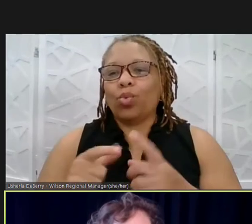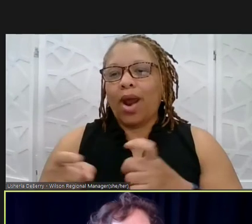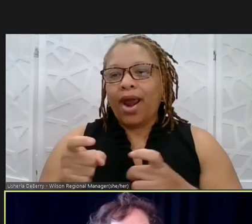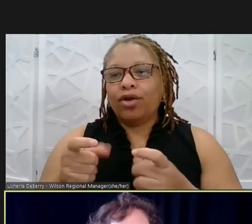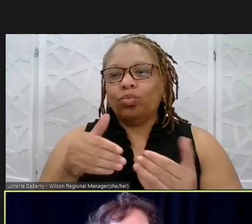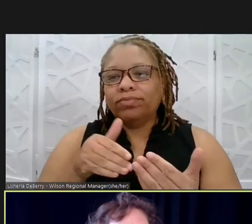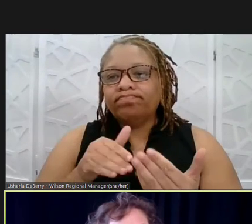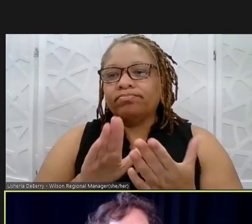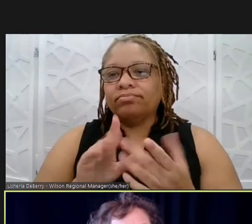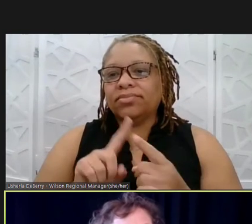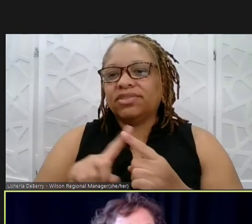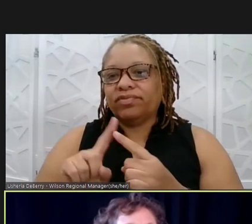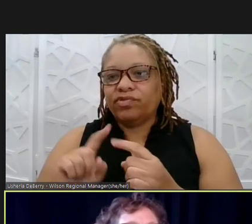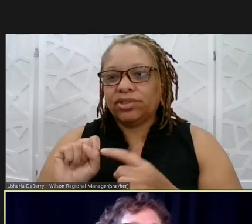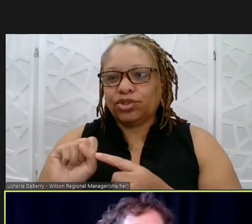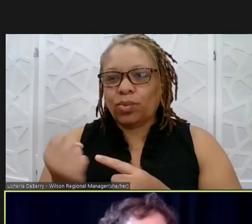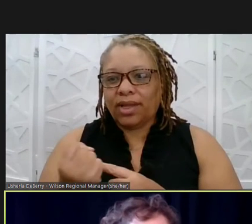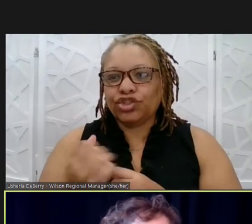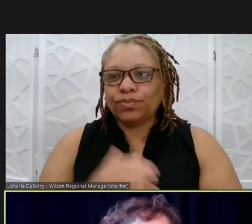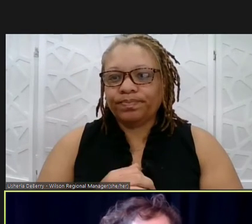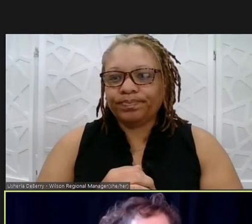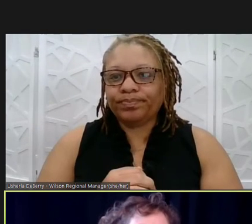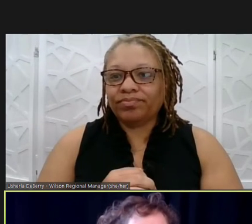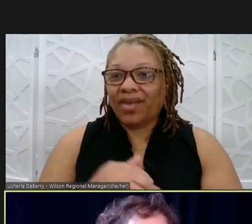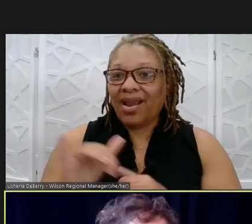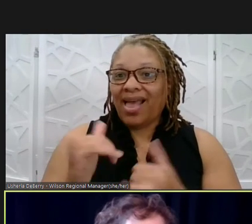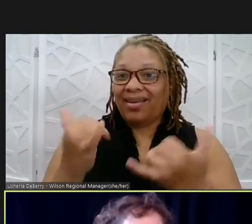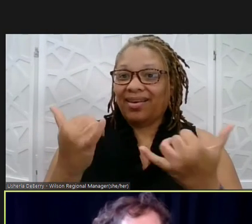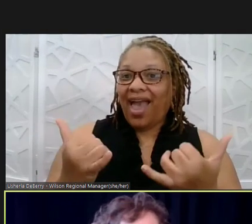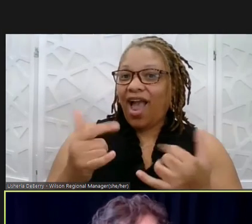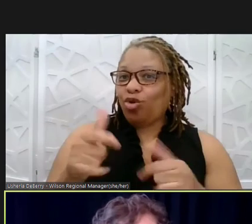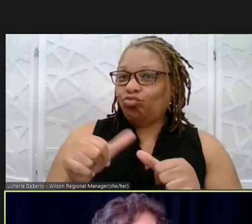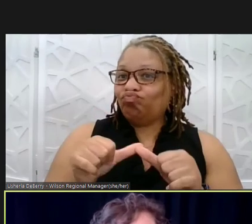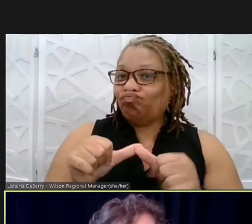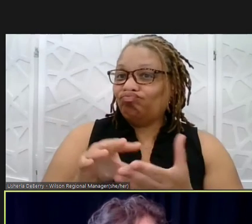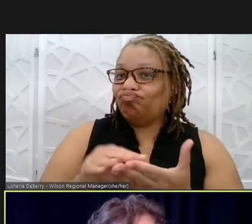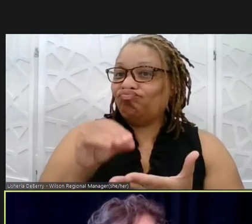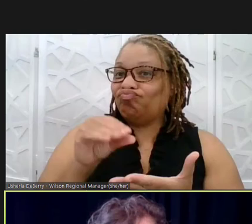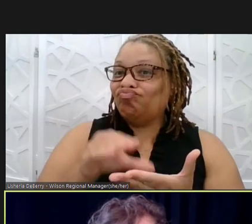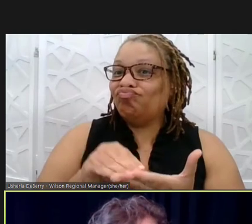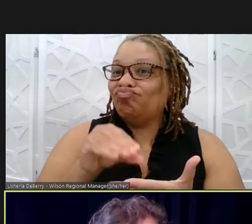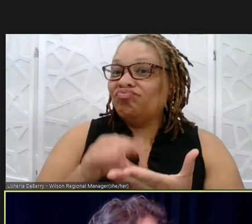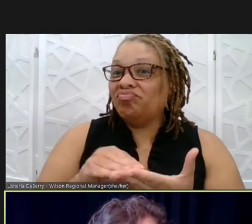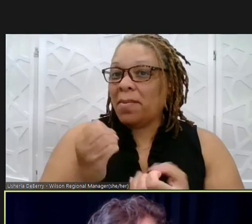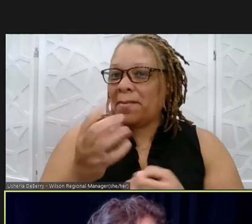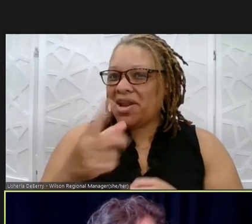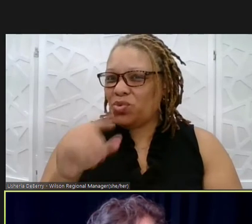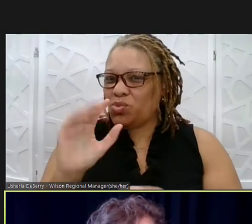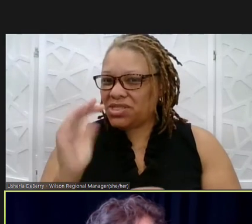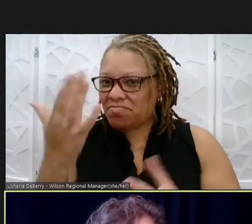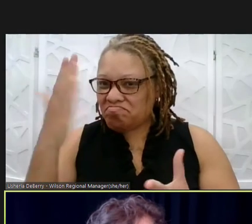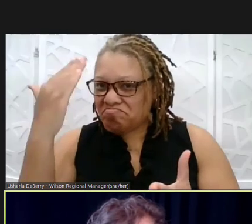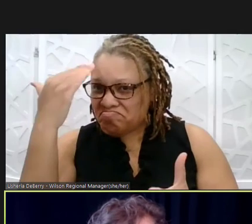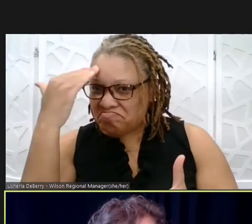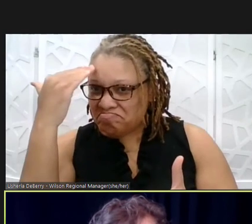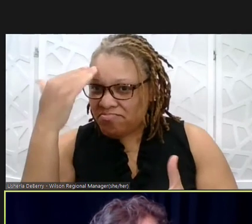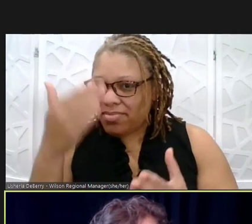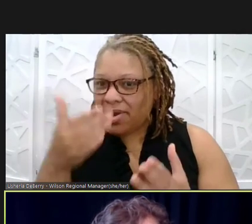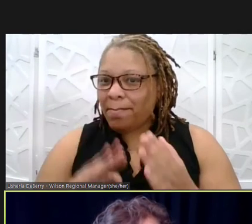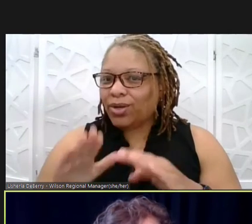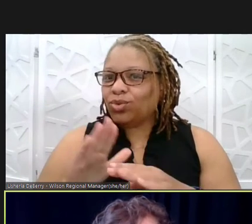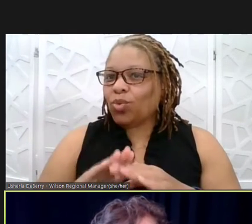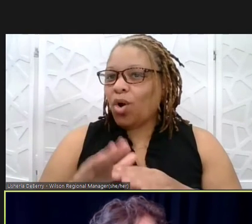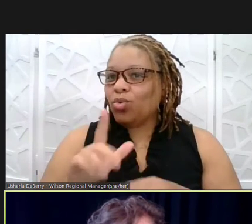with them and you would get used to seeing them use their visual language in various situations.